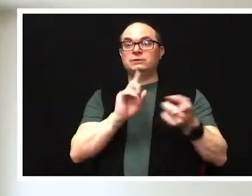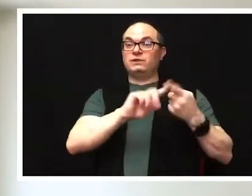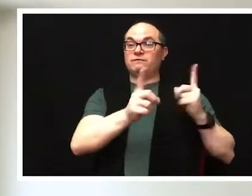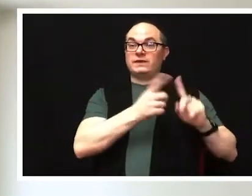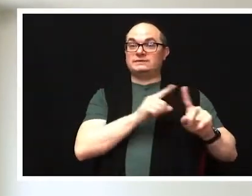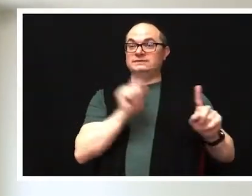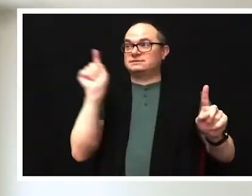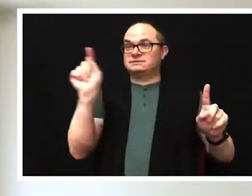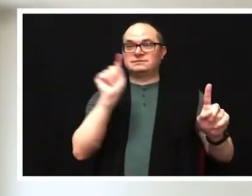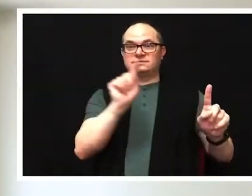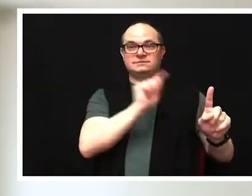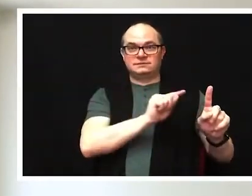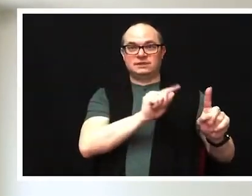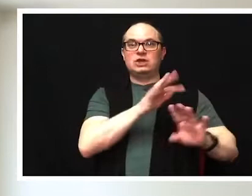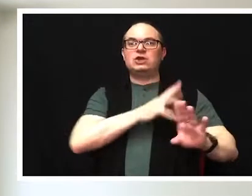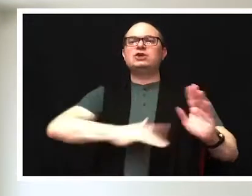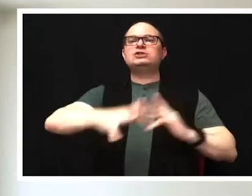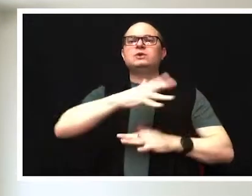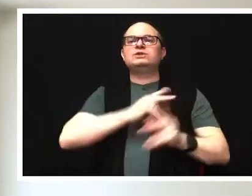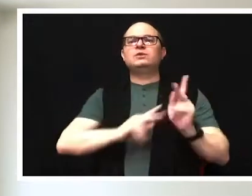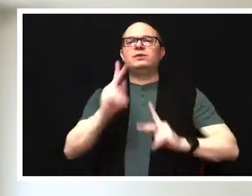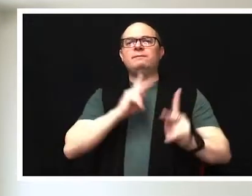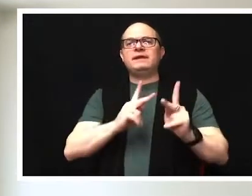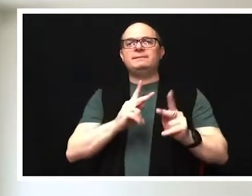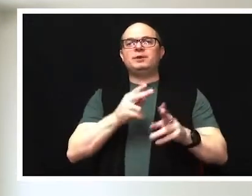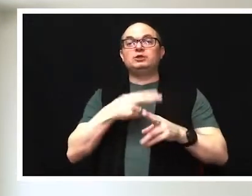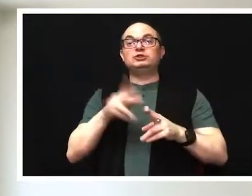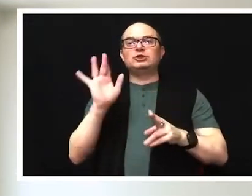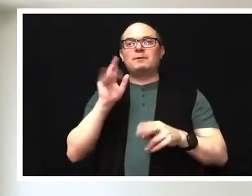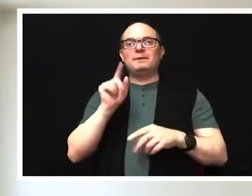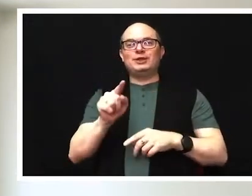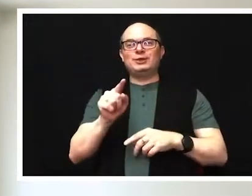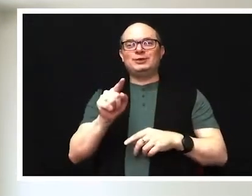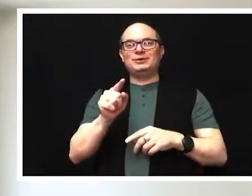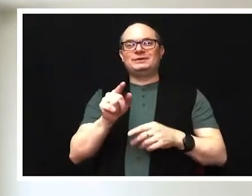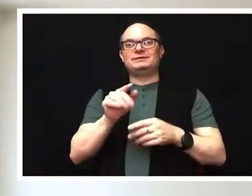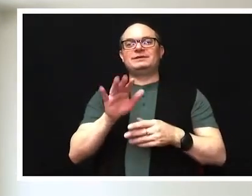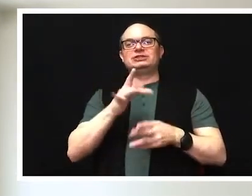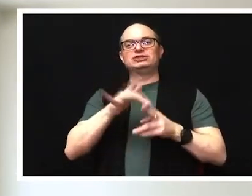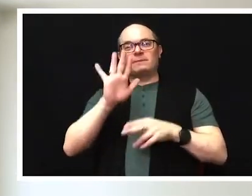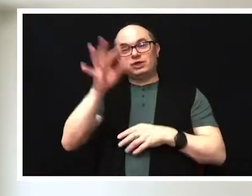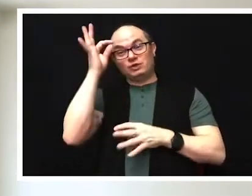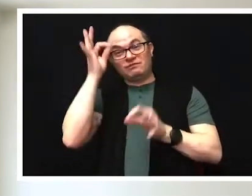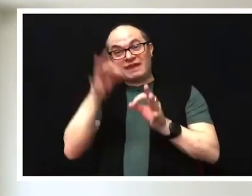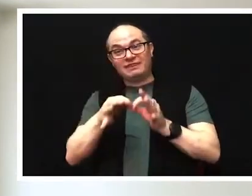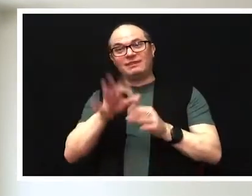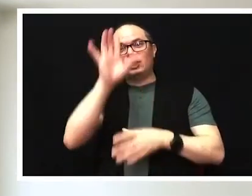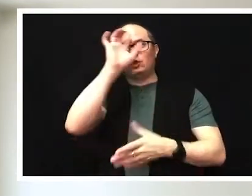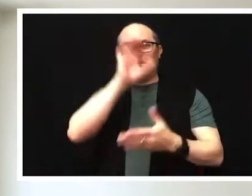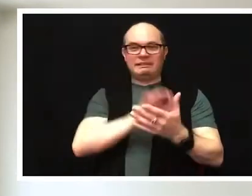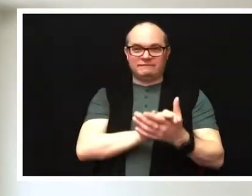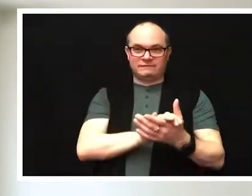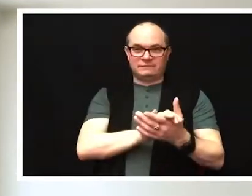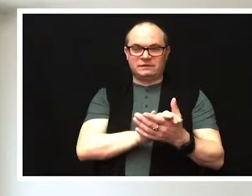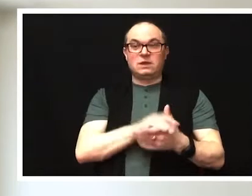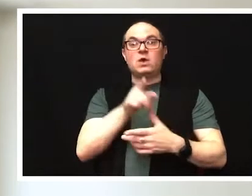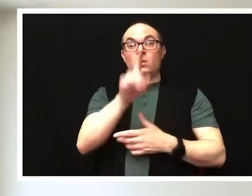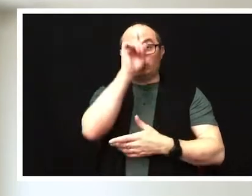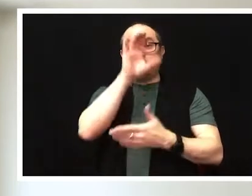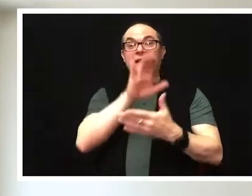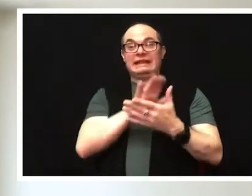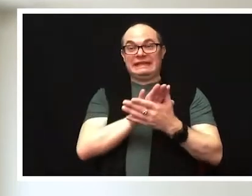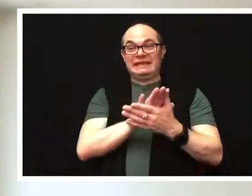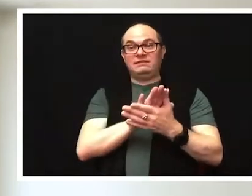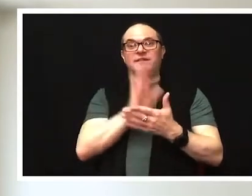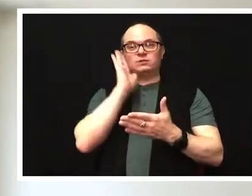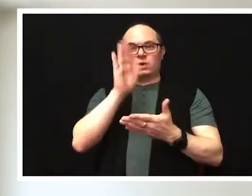with friends. Surround yourself with people who sharpen you in your faith and in your belief. What you